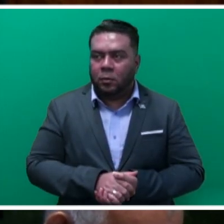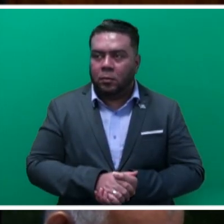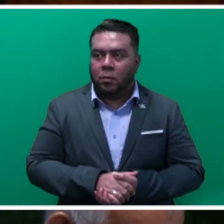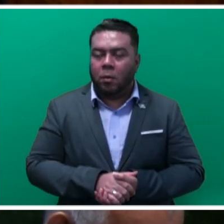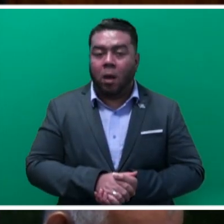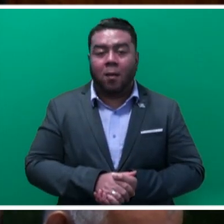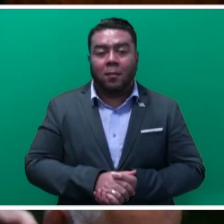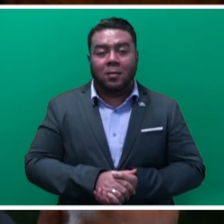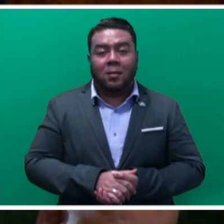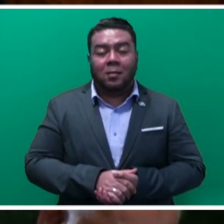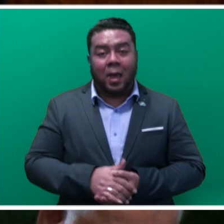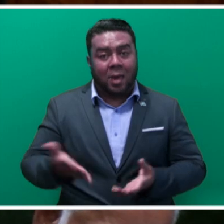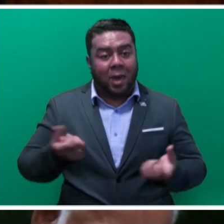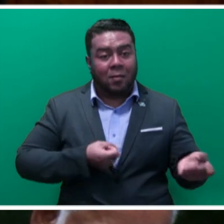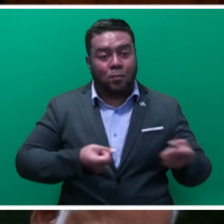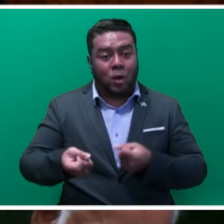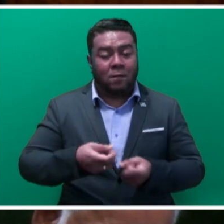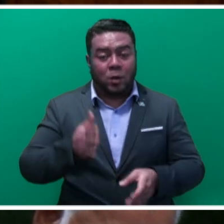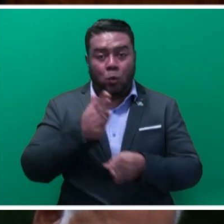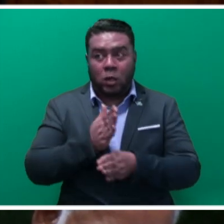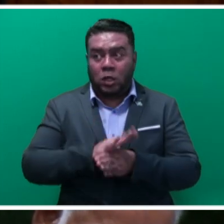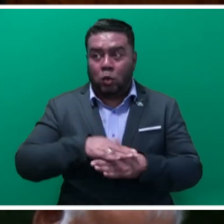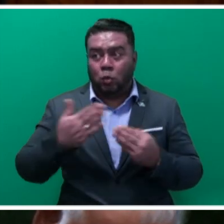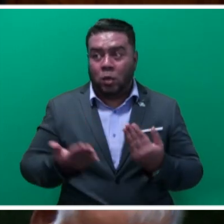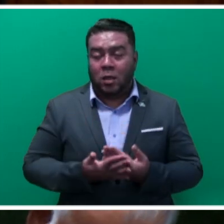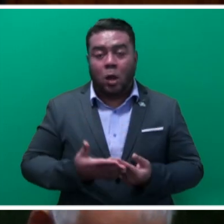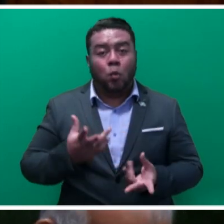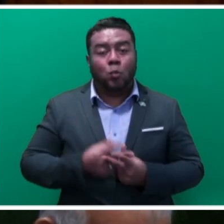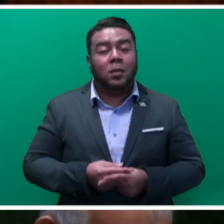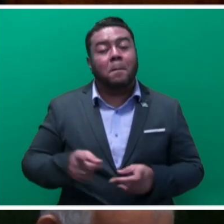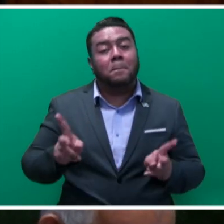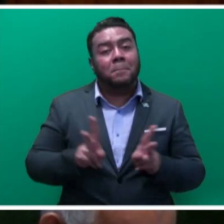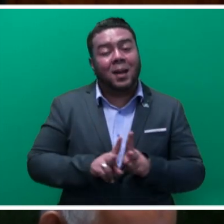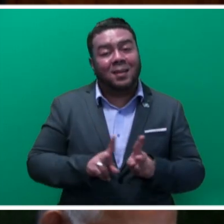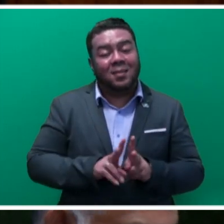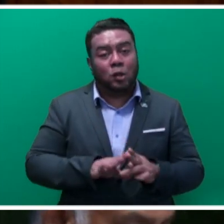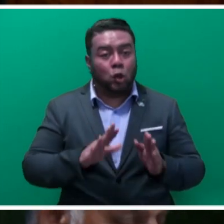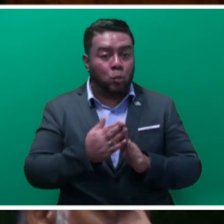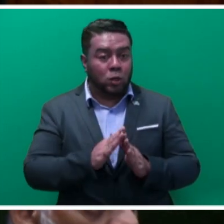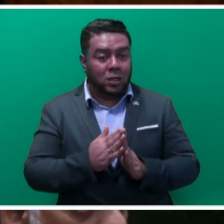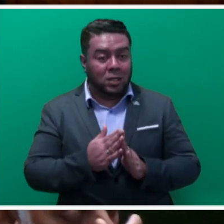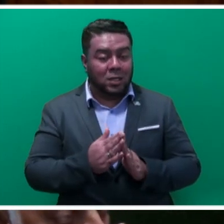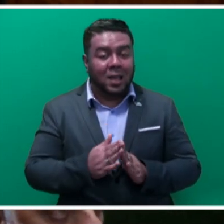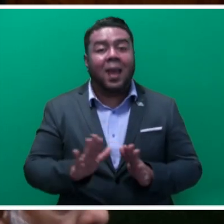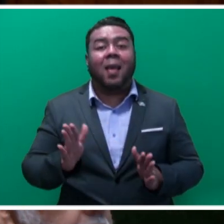The exporter has been working together with partners in community